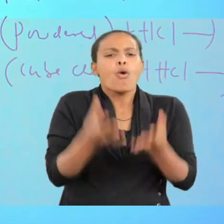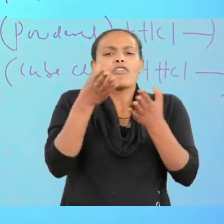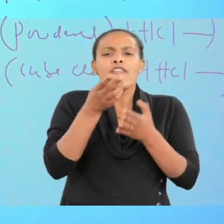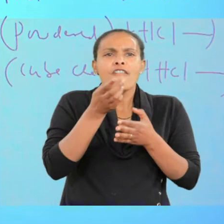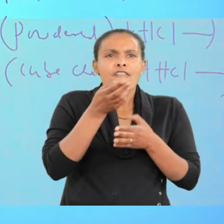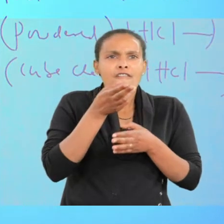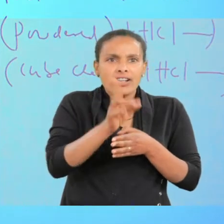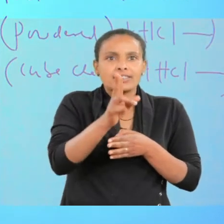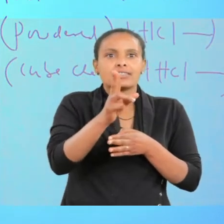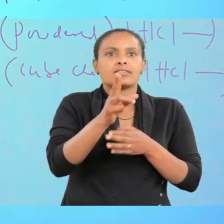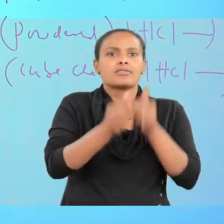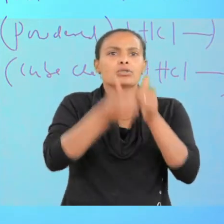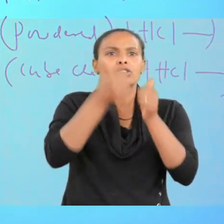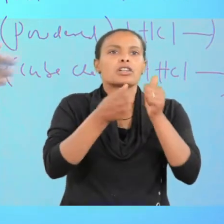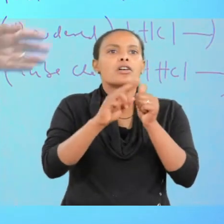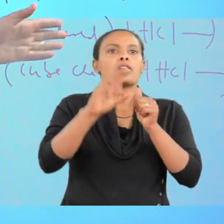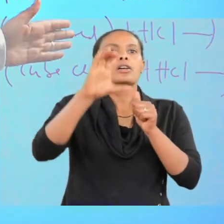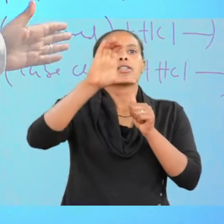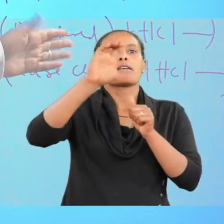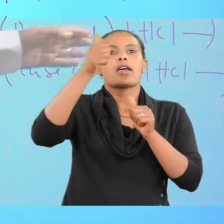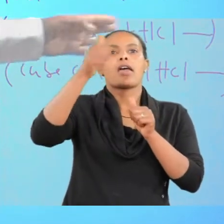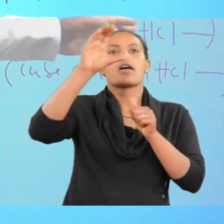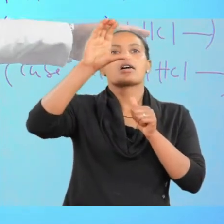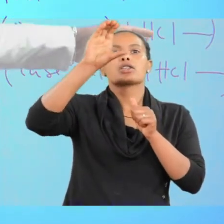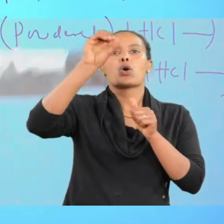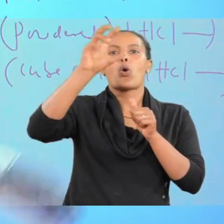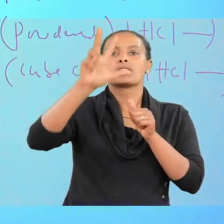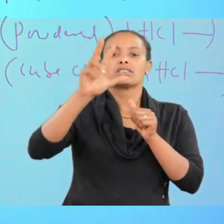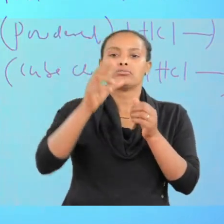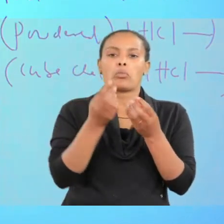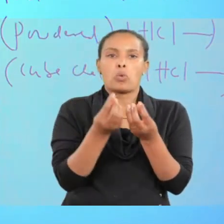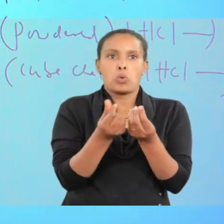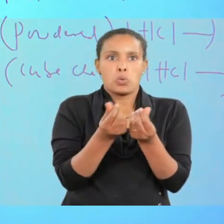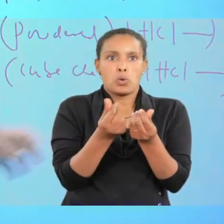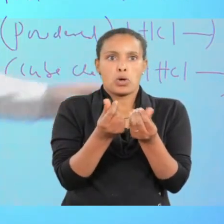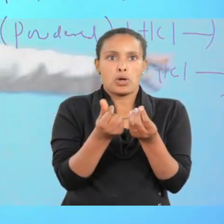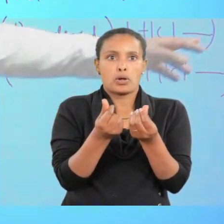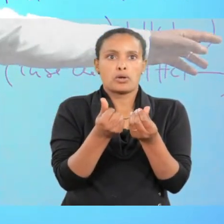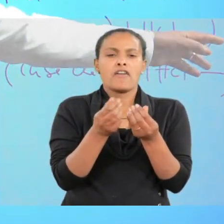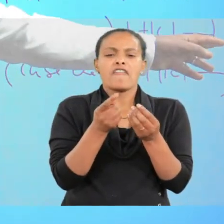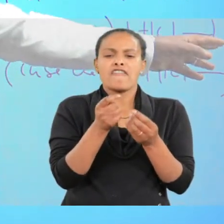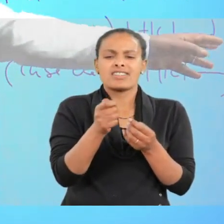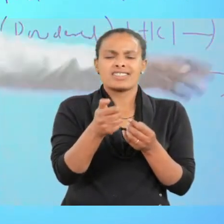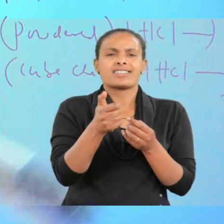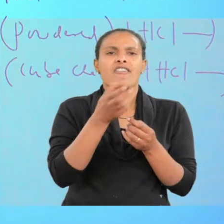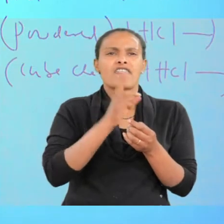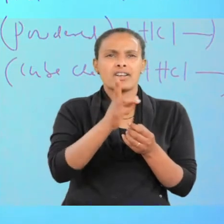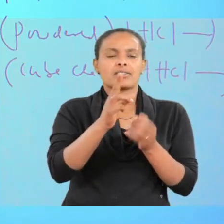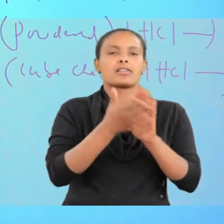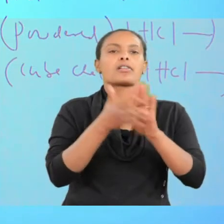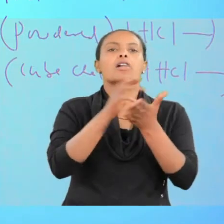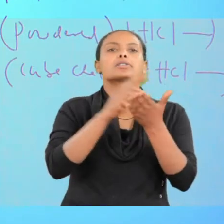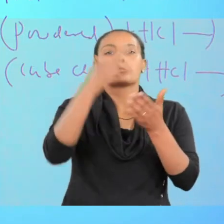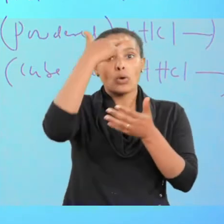fast? Calcium carbonate powdered plus hydrochloric acid is the fast reaction